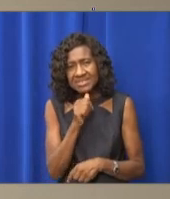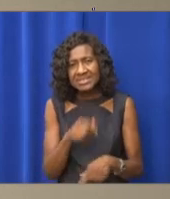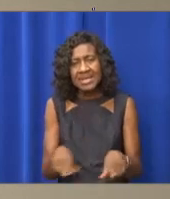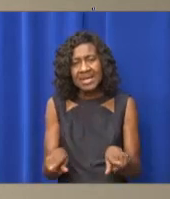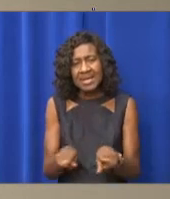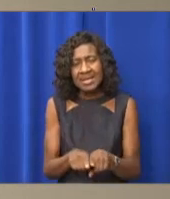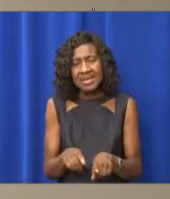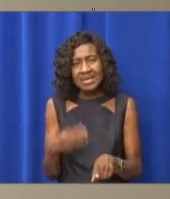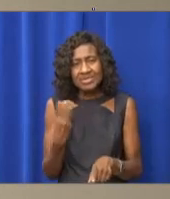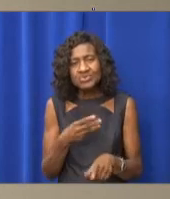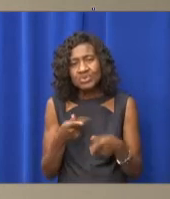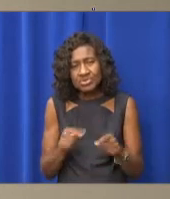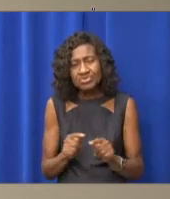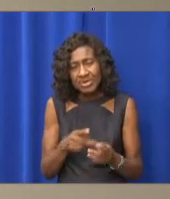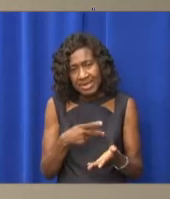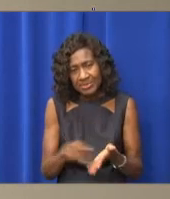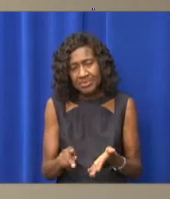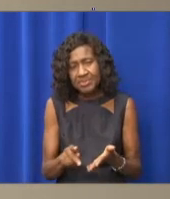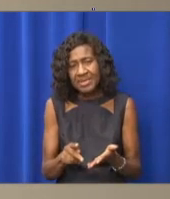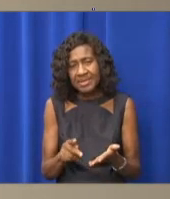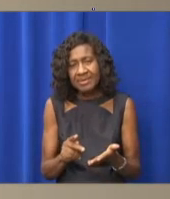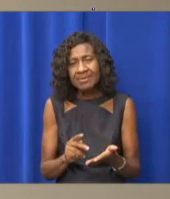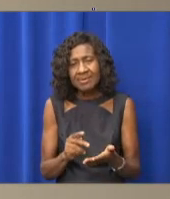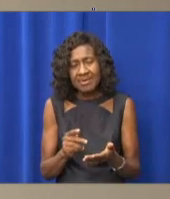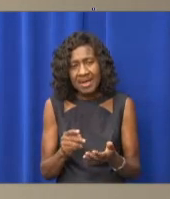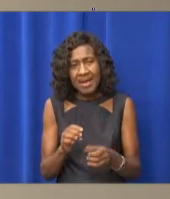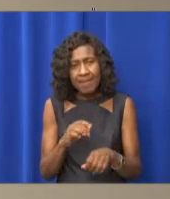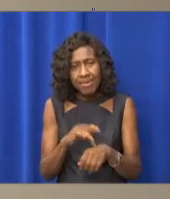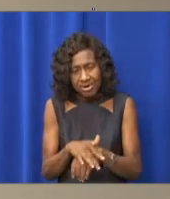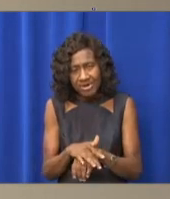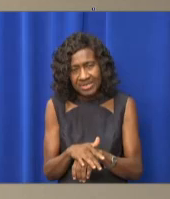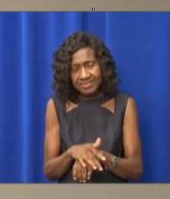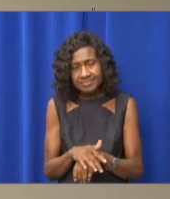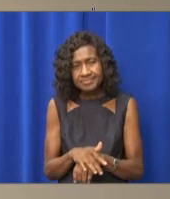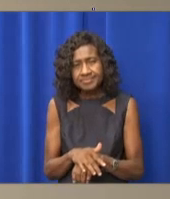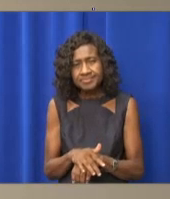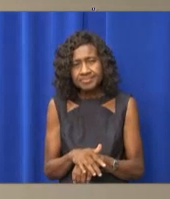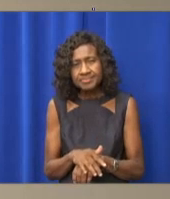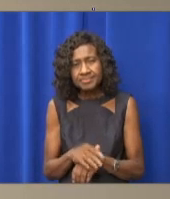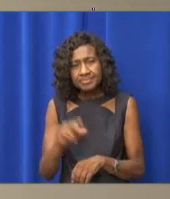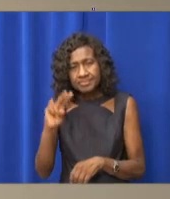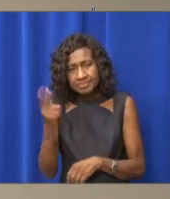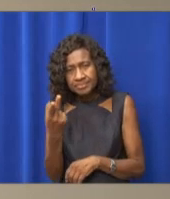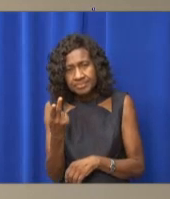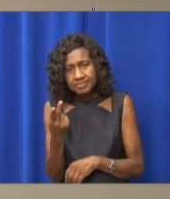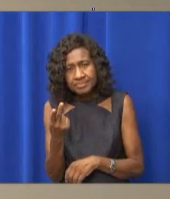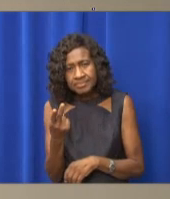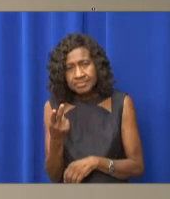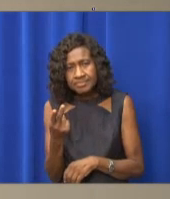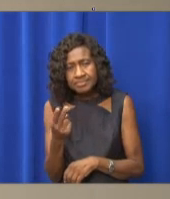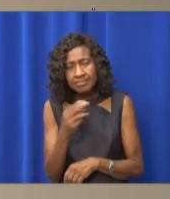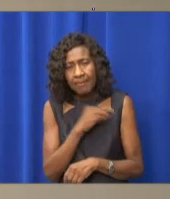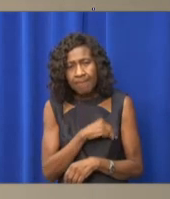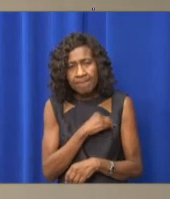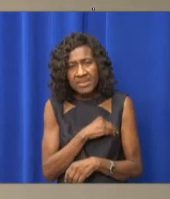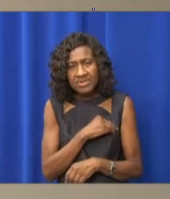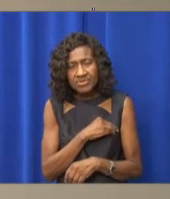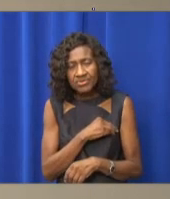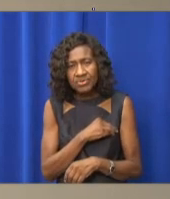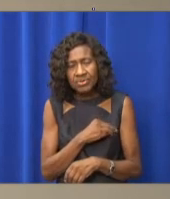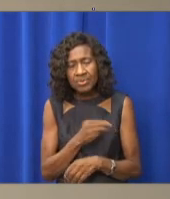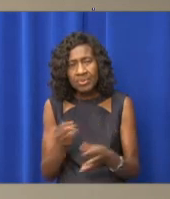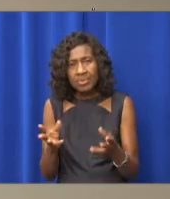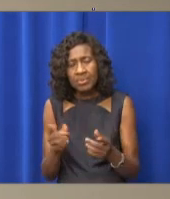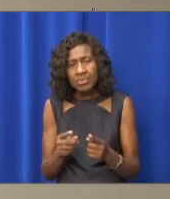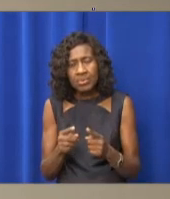payments with urgency. Secondly, as mentioned previously, my ministry is also pursuing a temporary means for